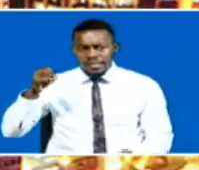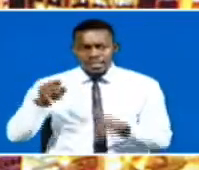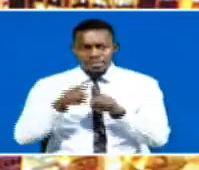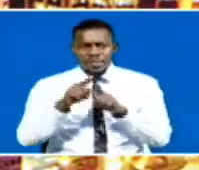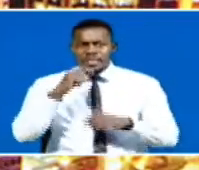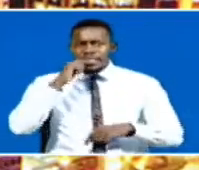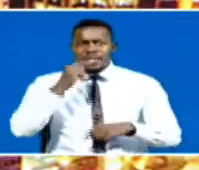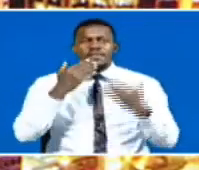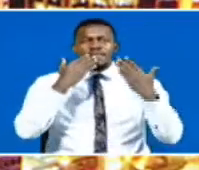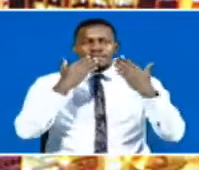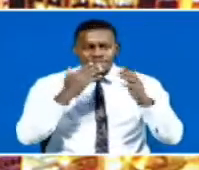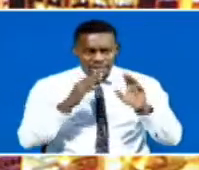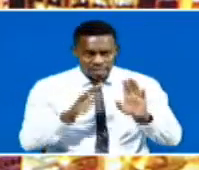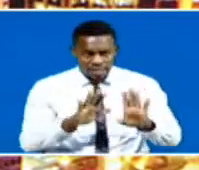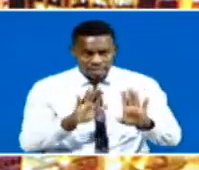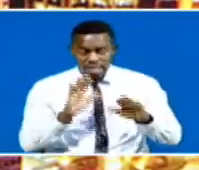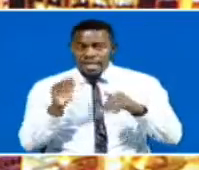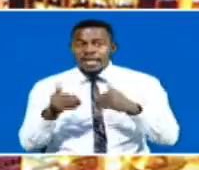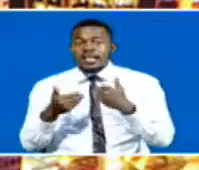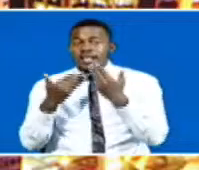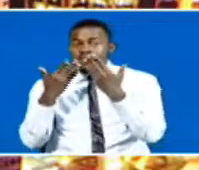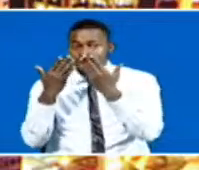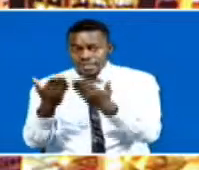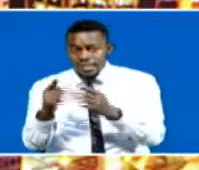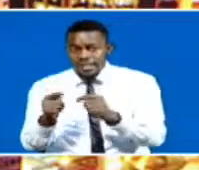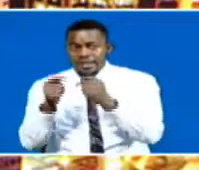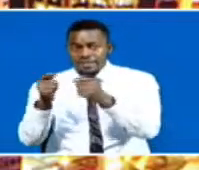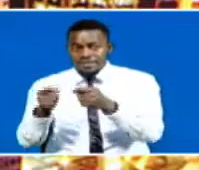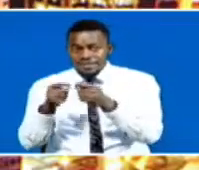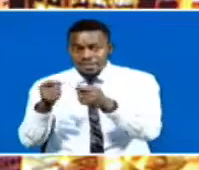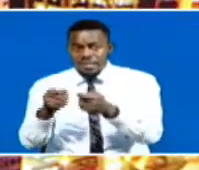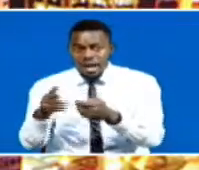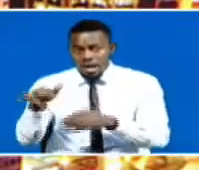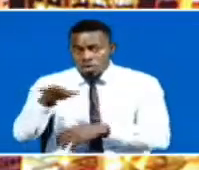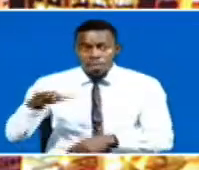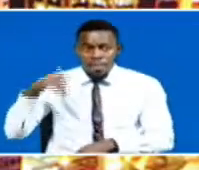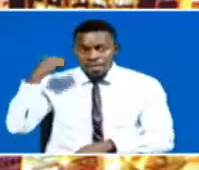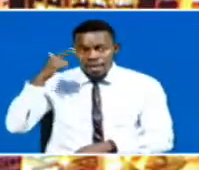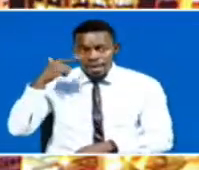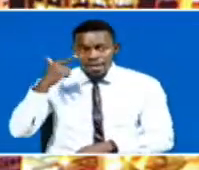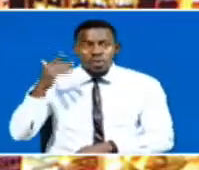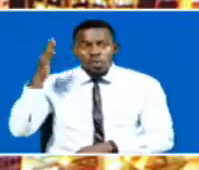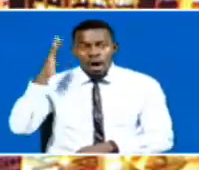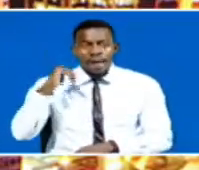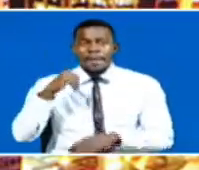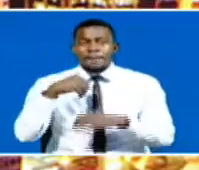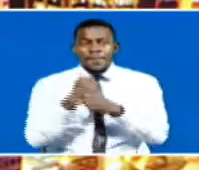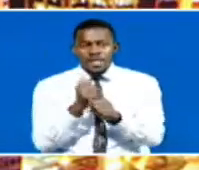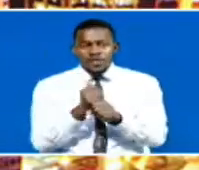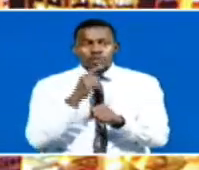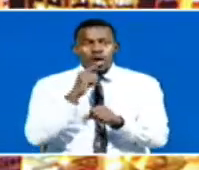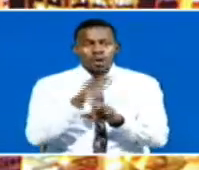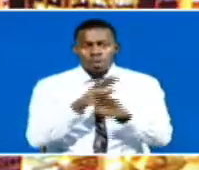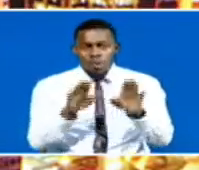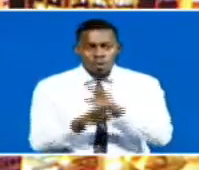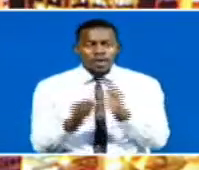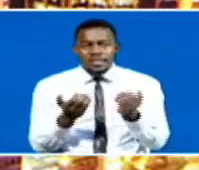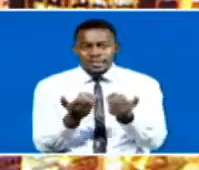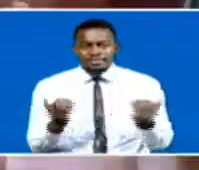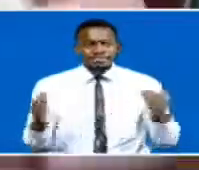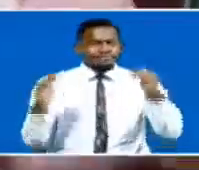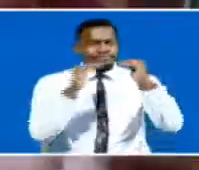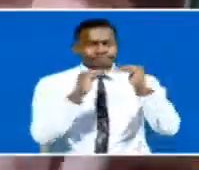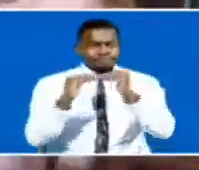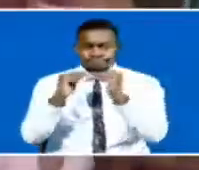kwamba amechukua hatua hiyo ili kuwawezesha watoto hao kusherehekea Krismasi kama watoto wengine. Aidha amedokeza